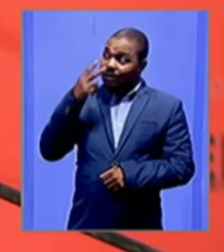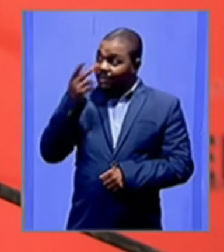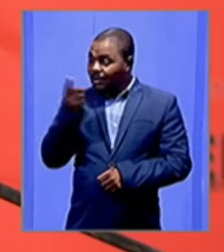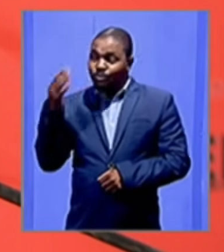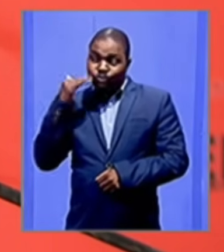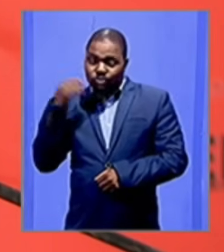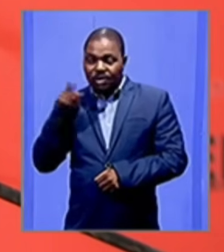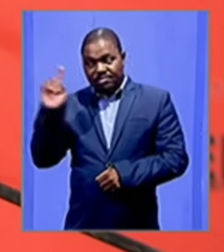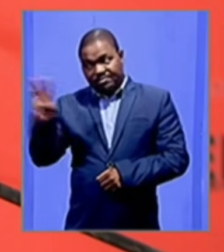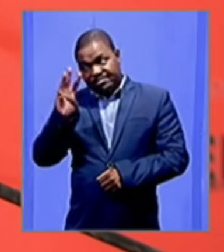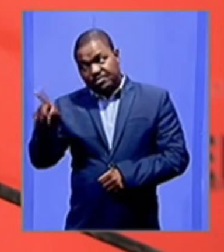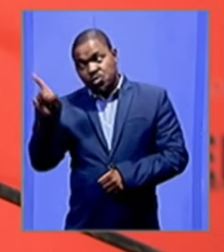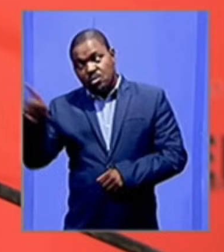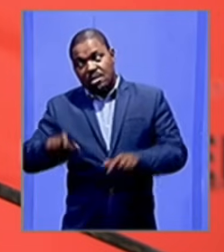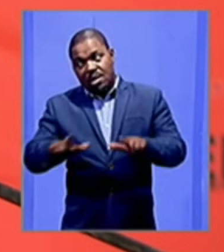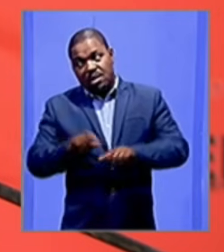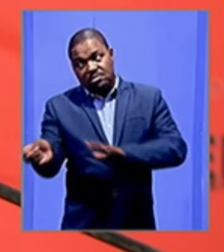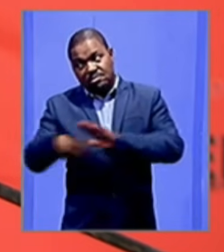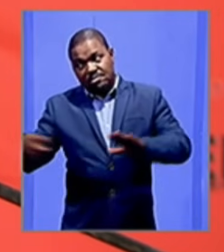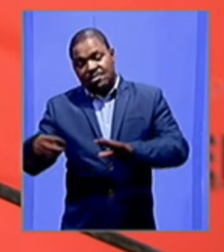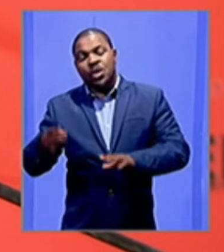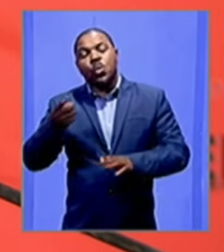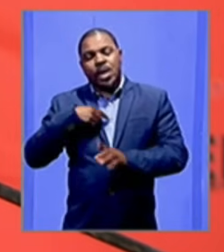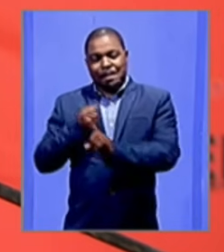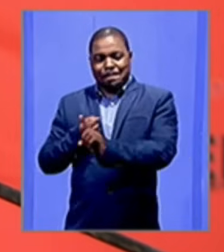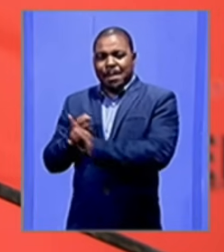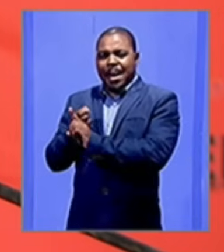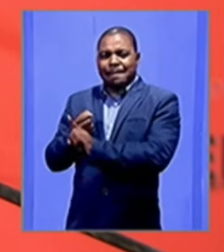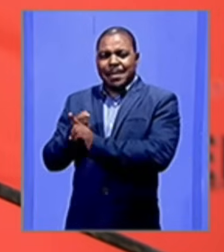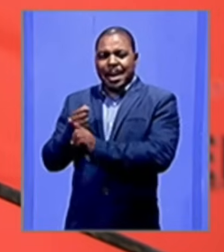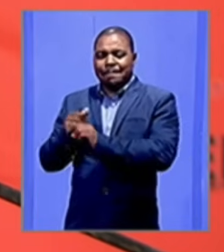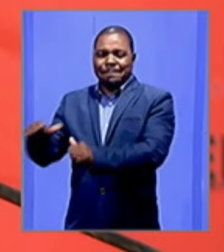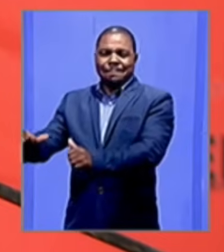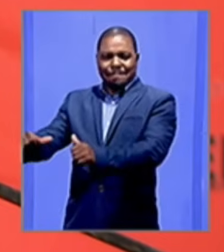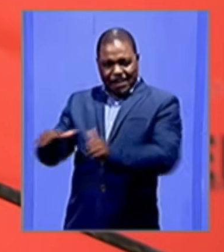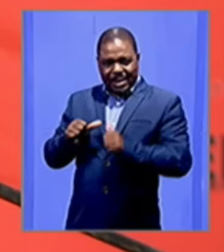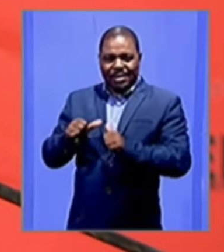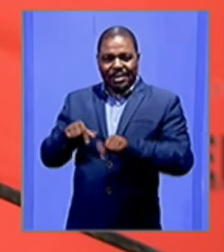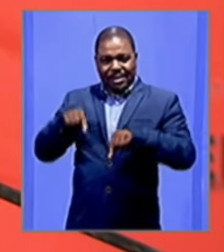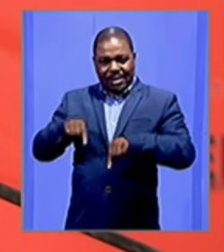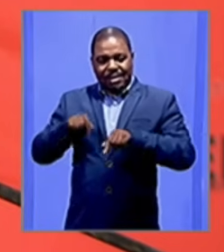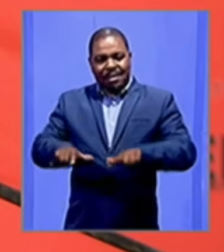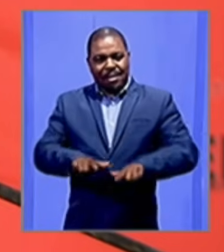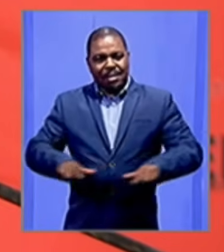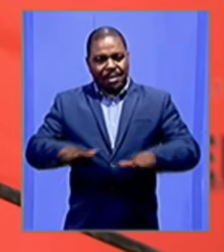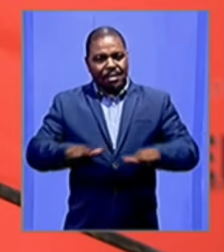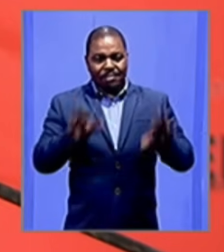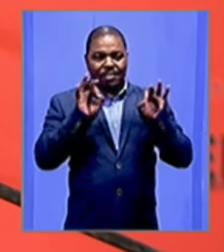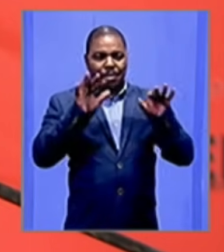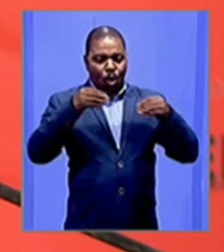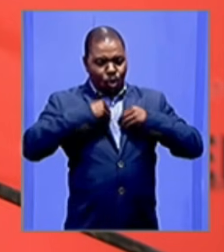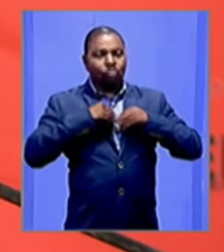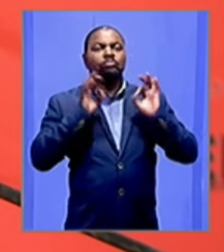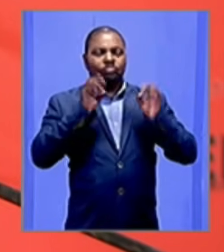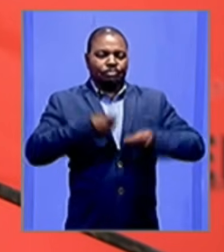you stole our land and we are going to fight and return it back into the hands of the rightful